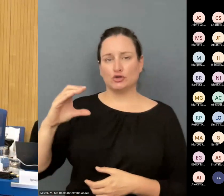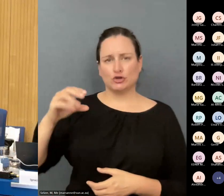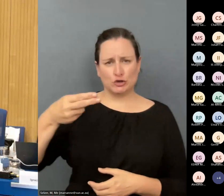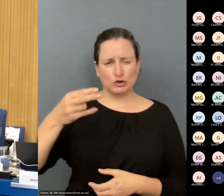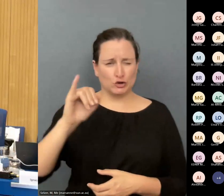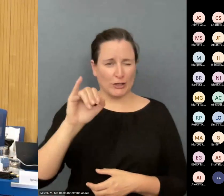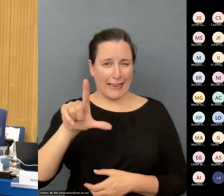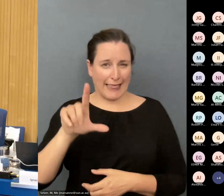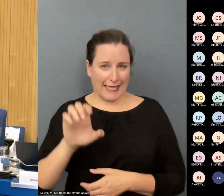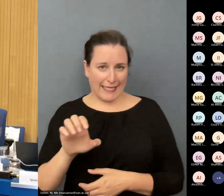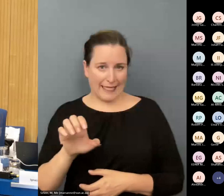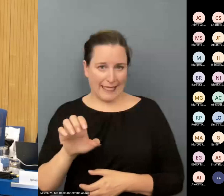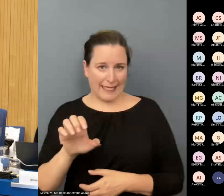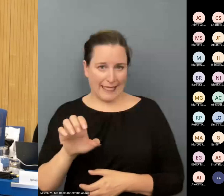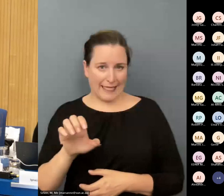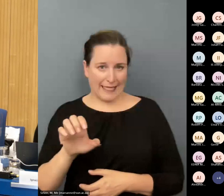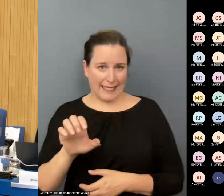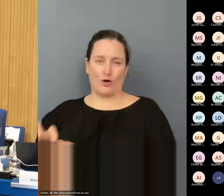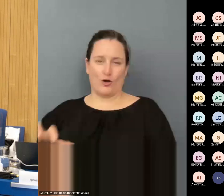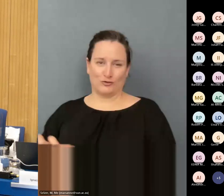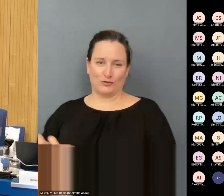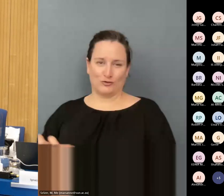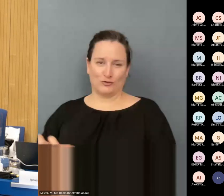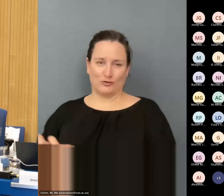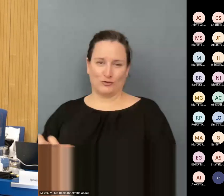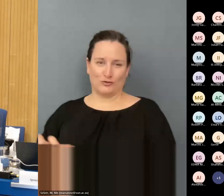So, the floor is yours.